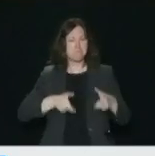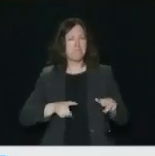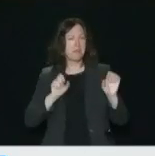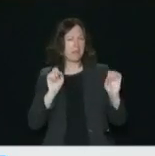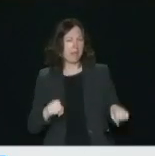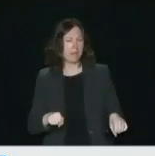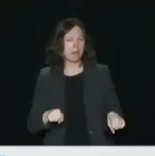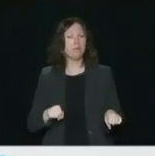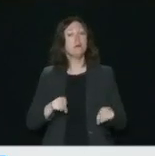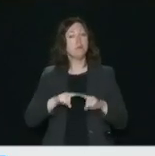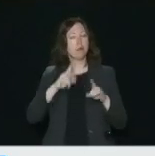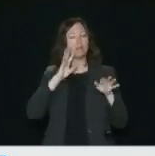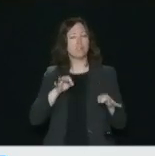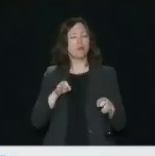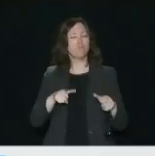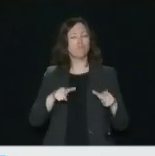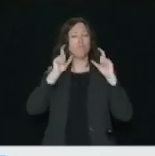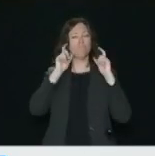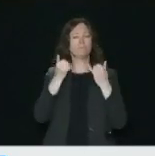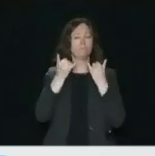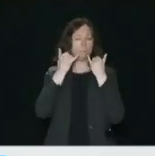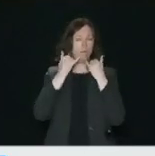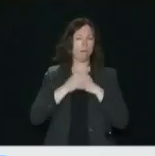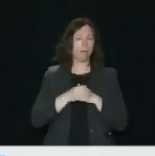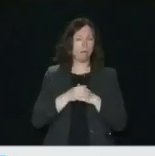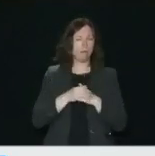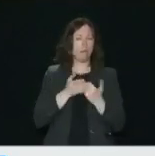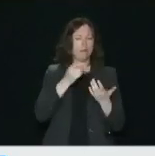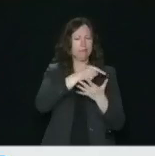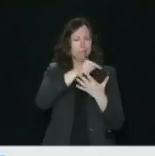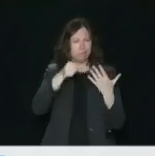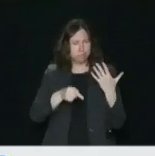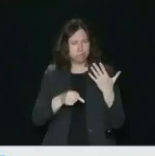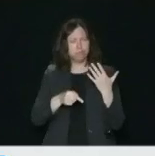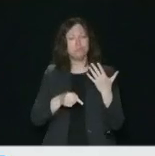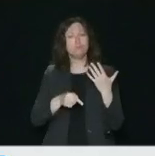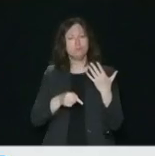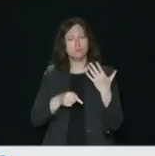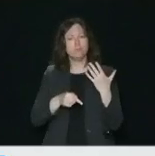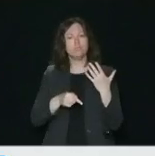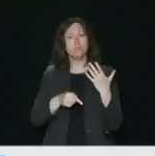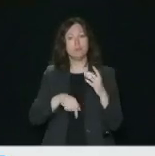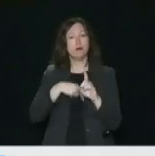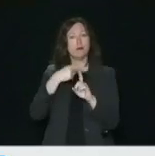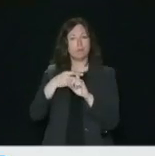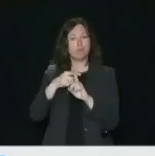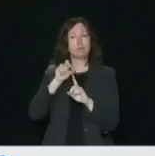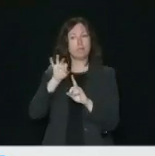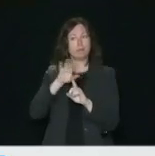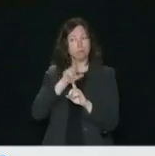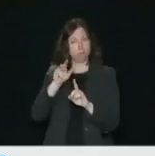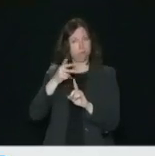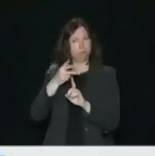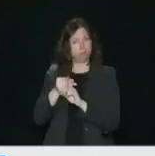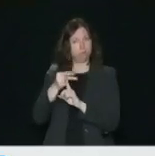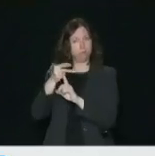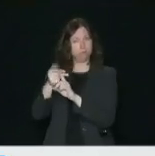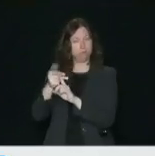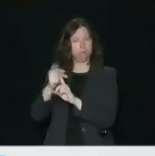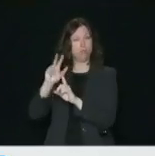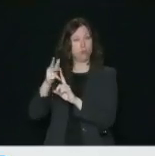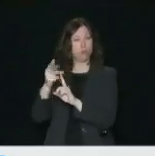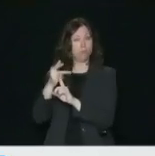The growth rate of BA.2 internationally appears to be highest where there's a